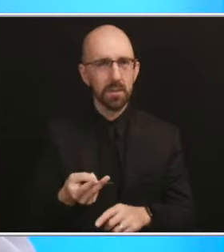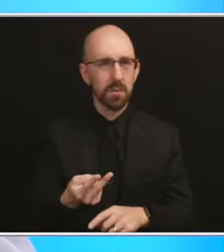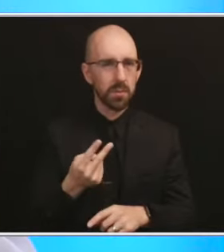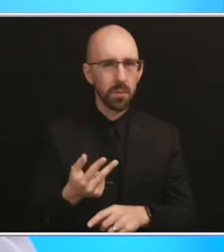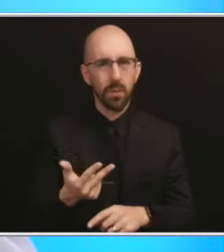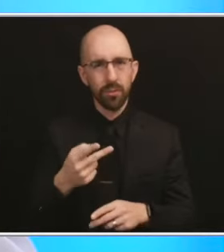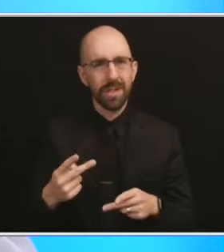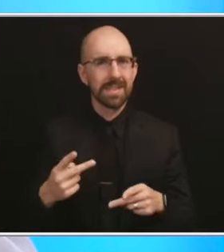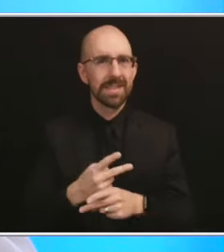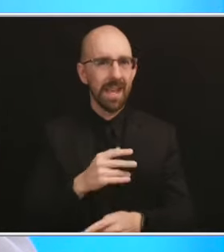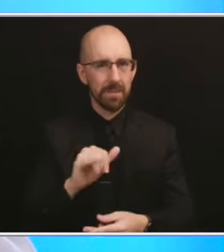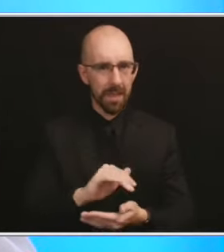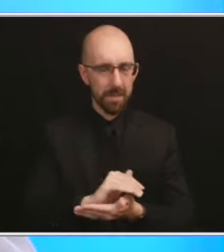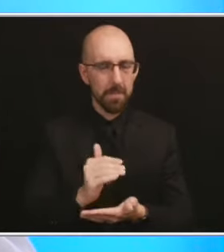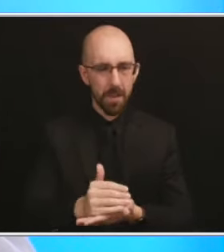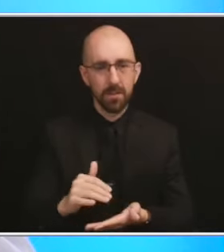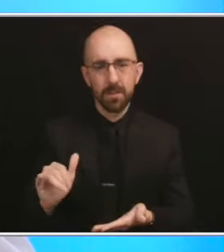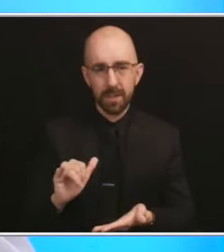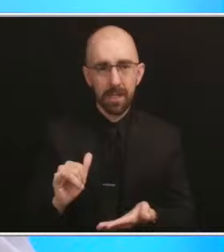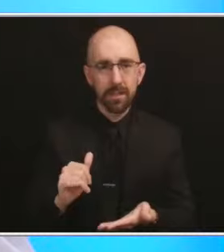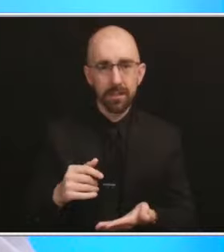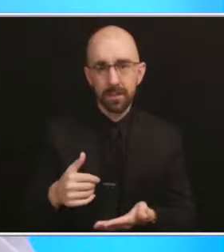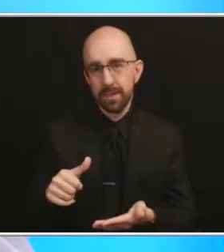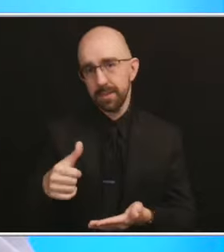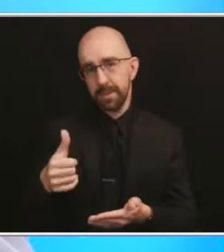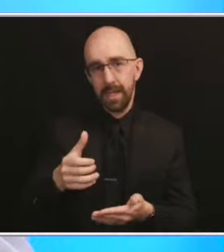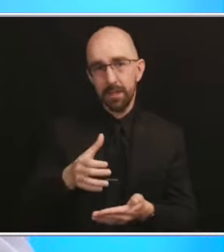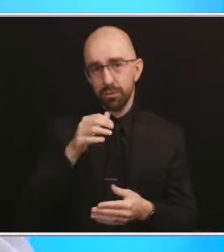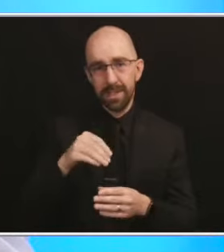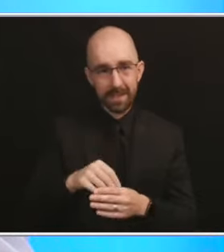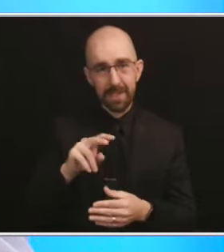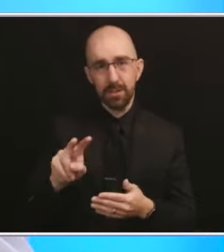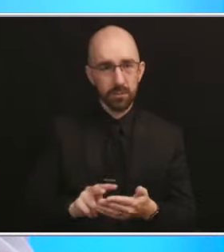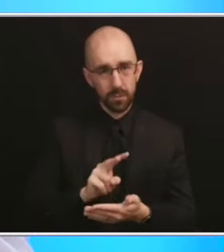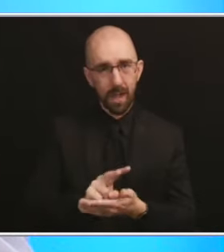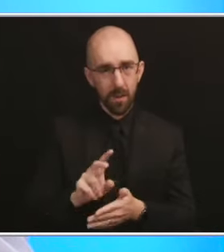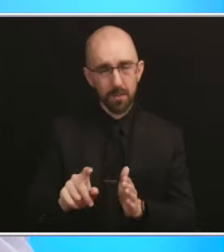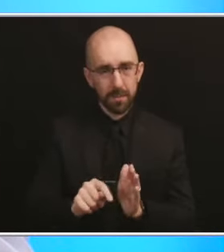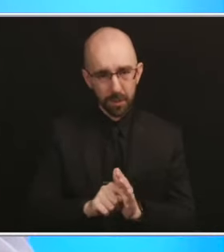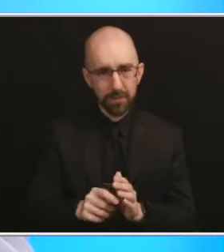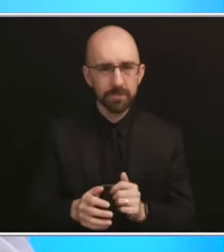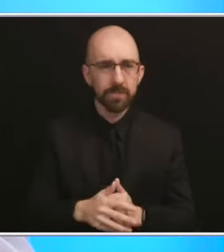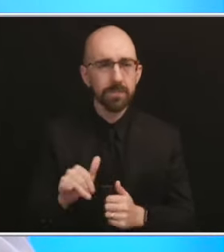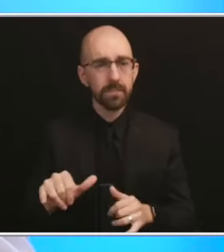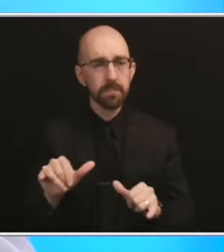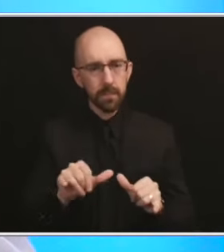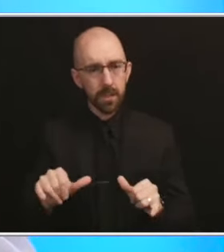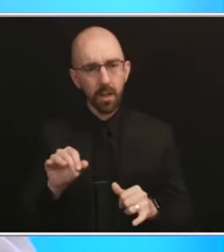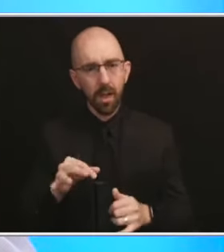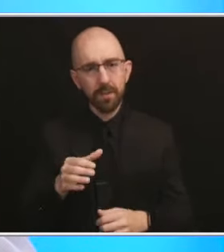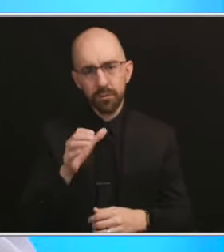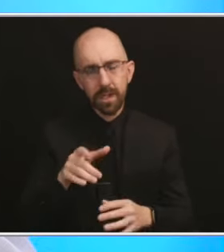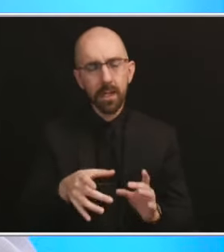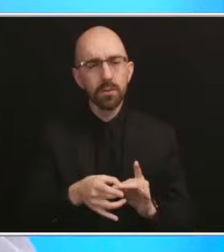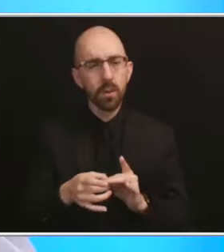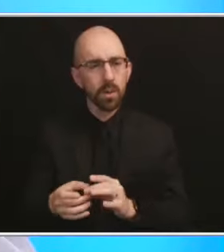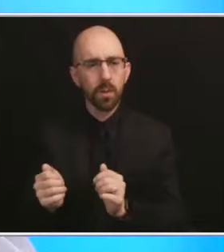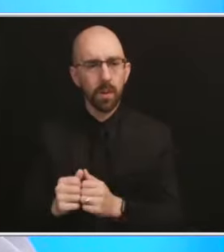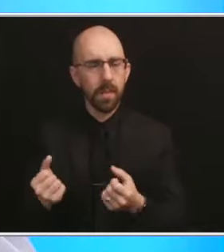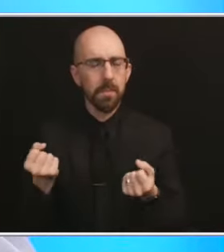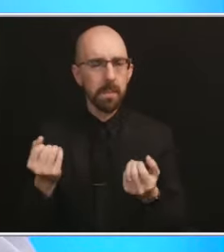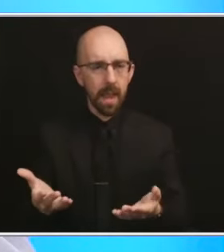much. So like on the order of like 10 drinks in a 2-hour period. And this pattern of drinking is associated with many more